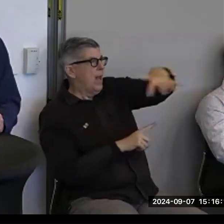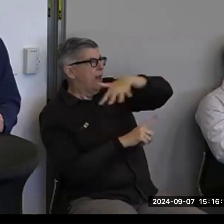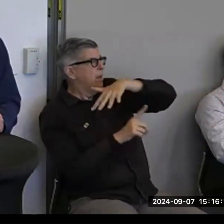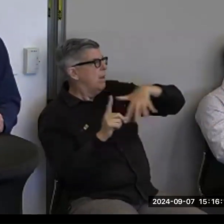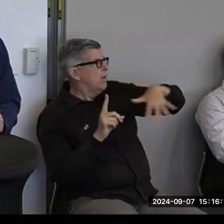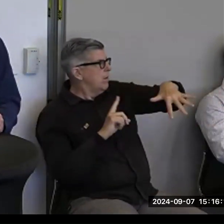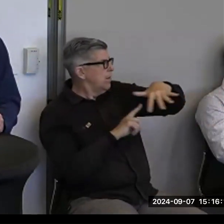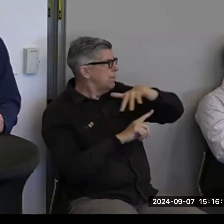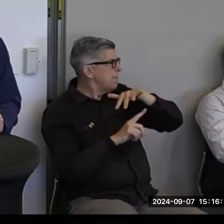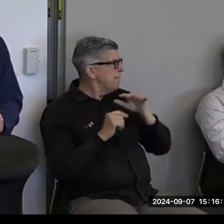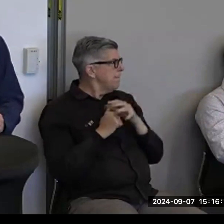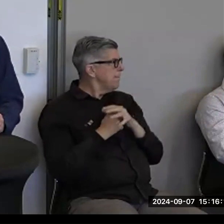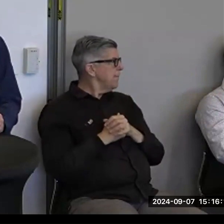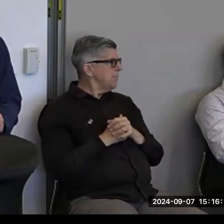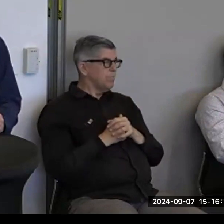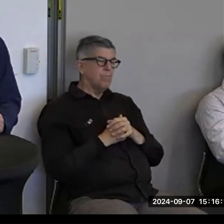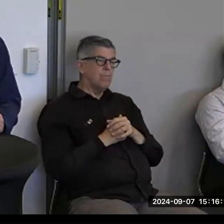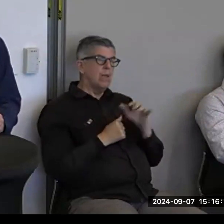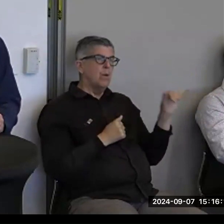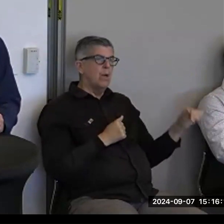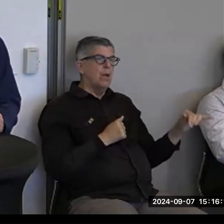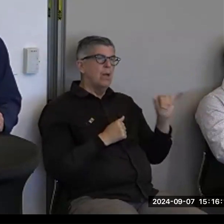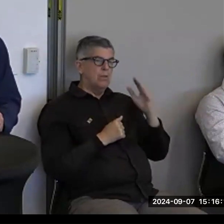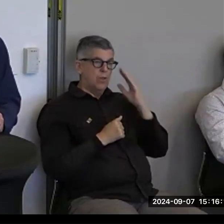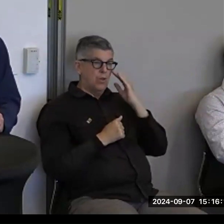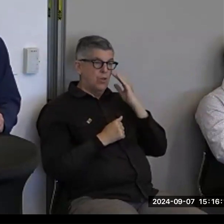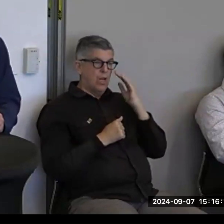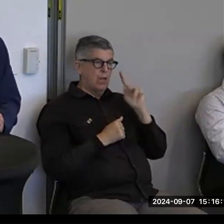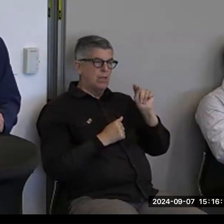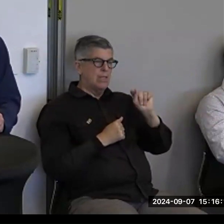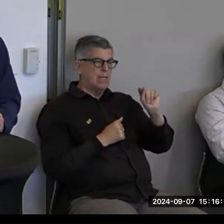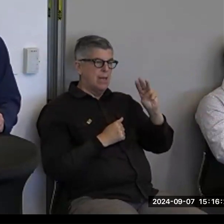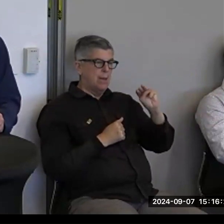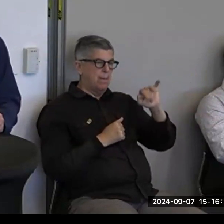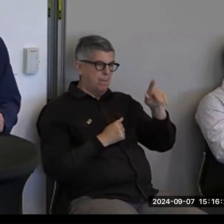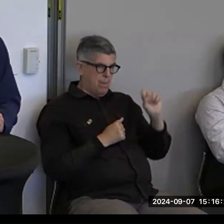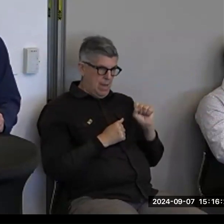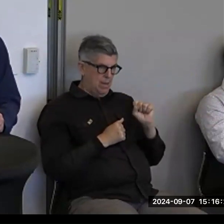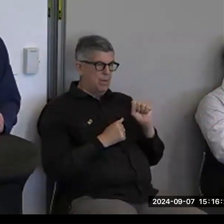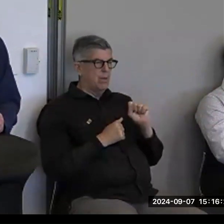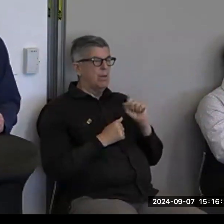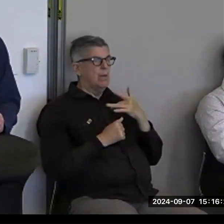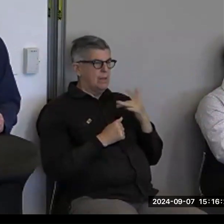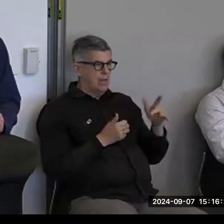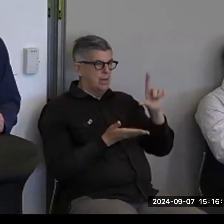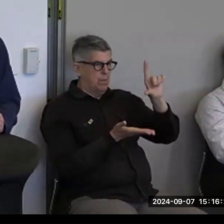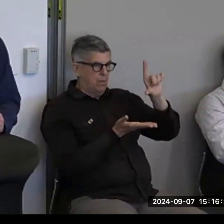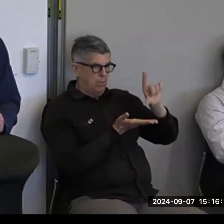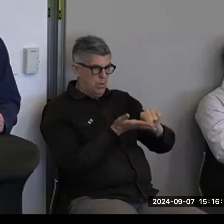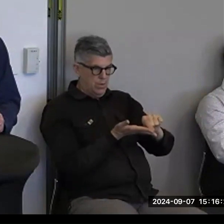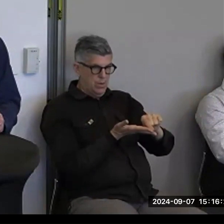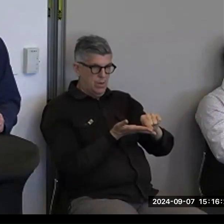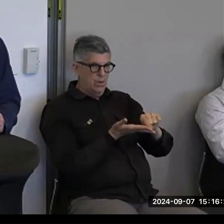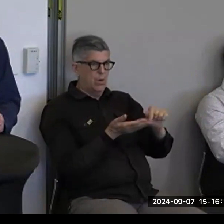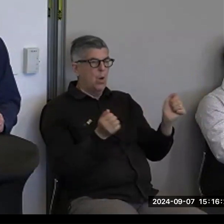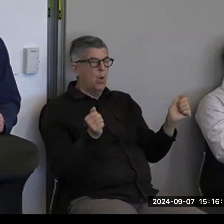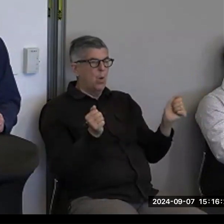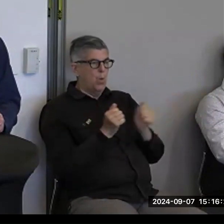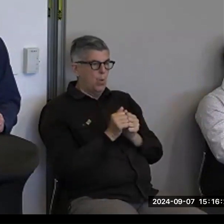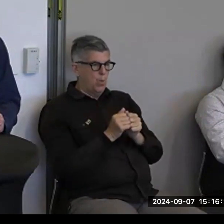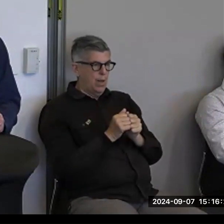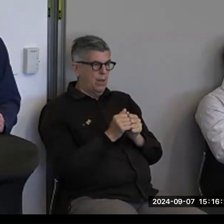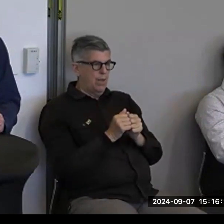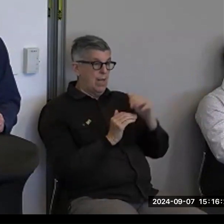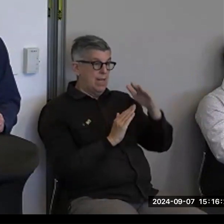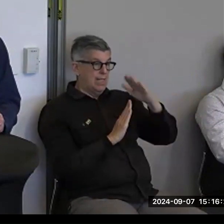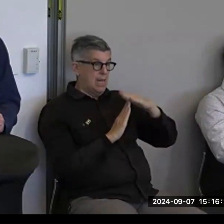We also know that TMAPs are typically printed with the north at